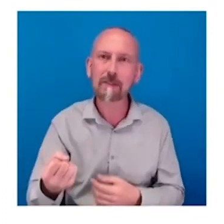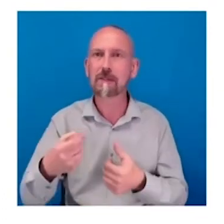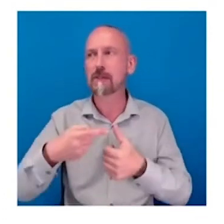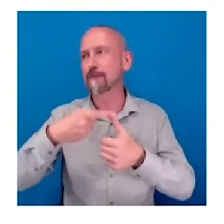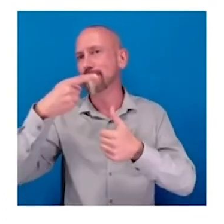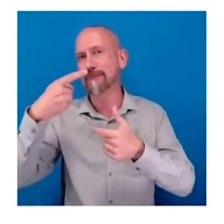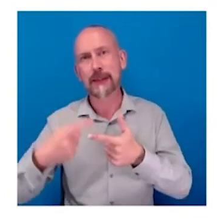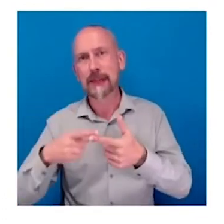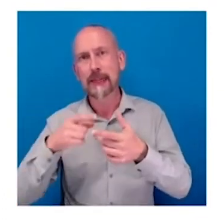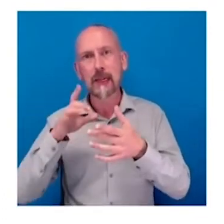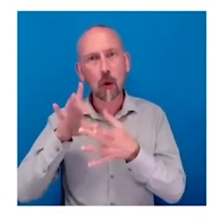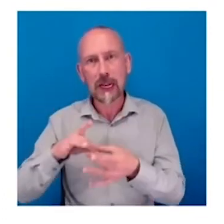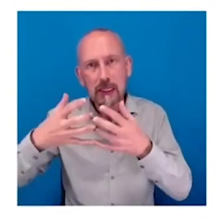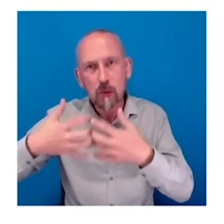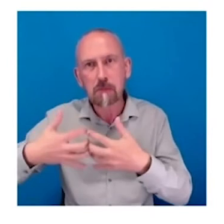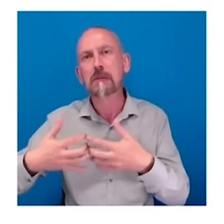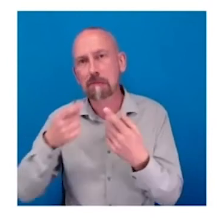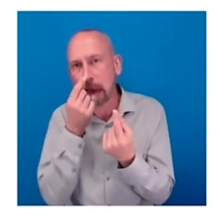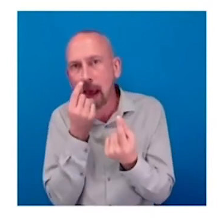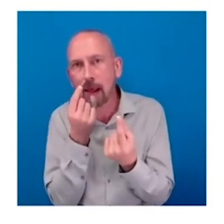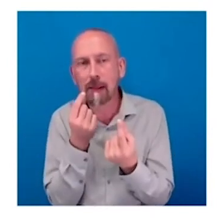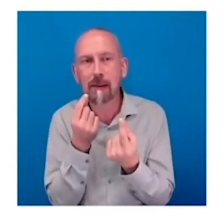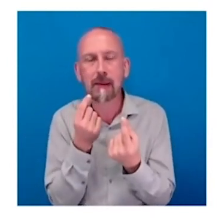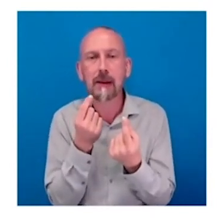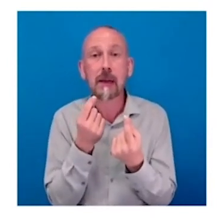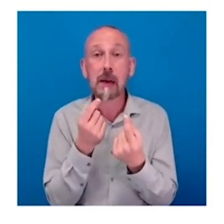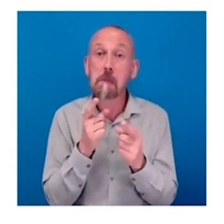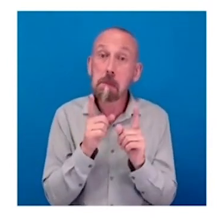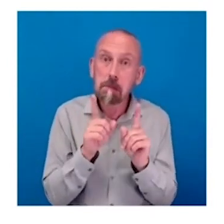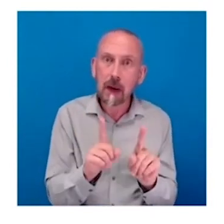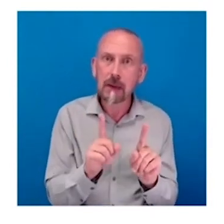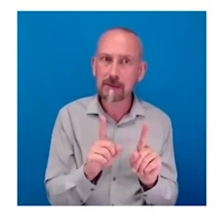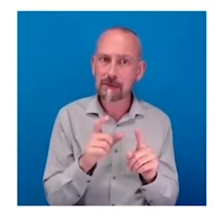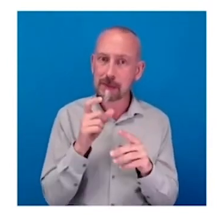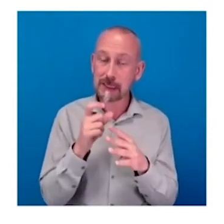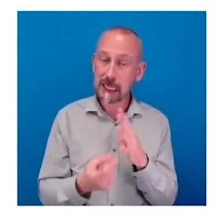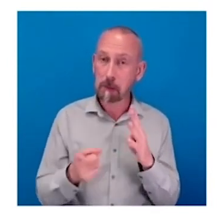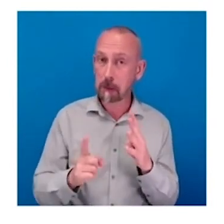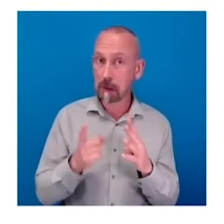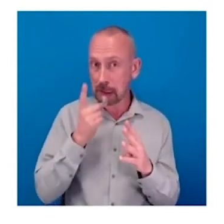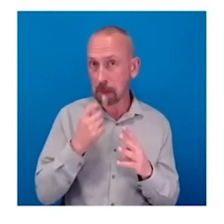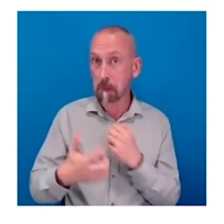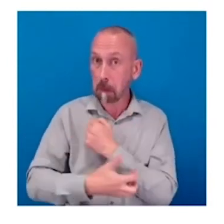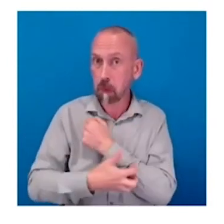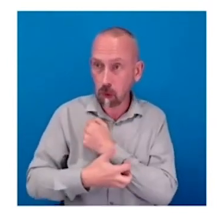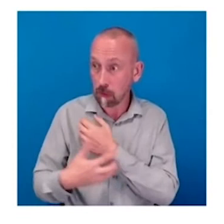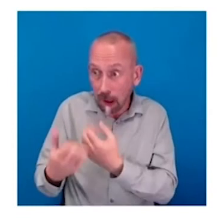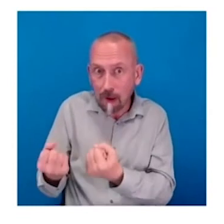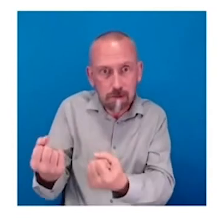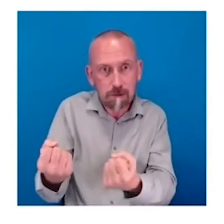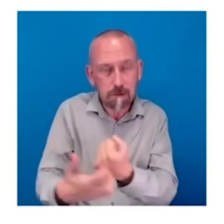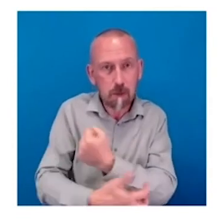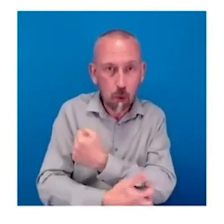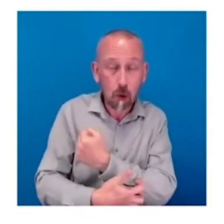connected devices, but there are people with disabilities do live in poverty. So getting this, we have to be really cognizant